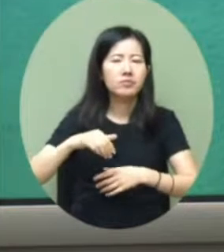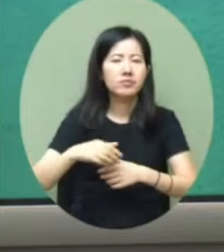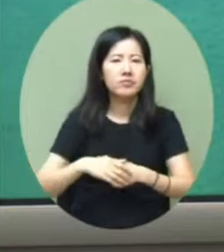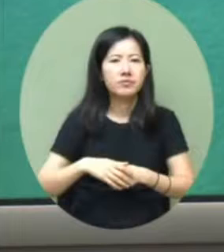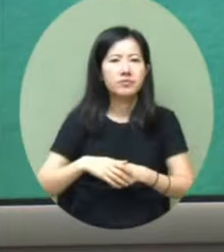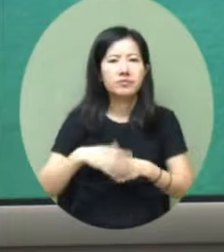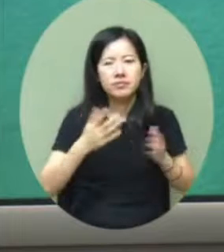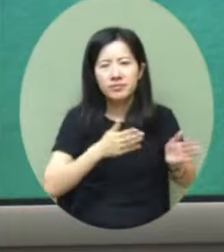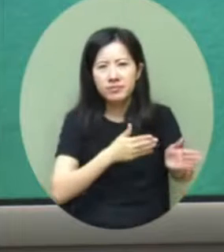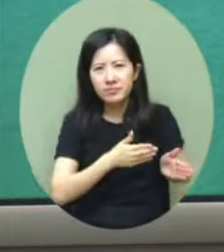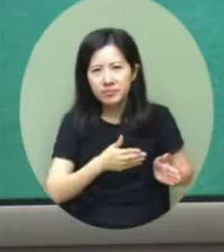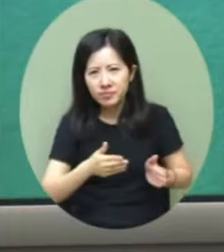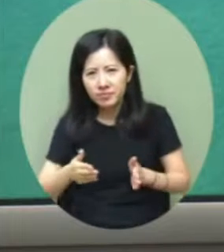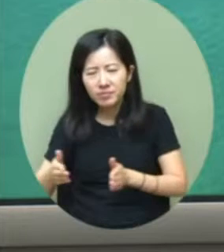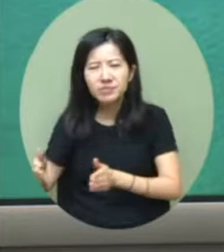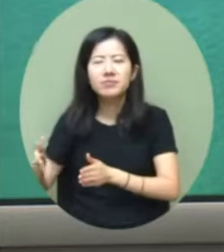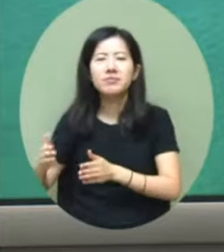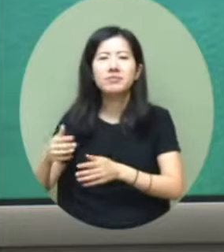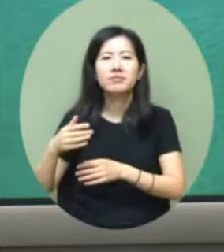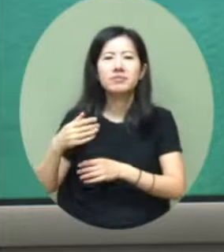available alternatives.